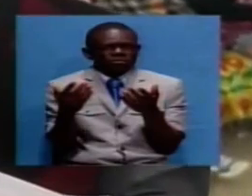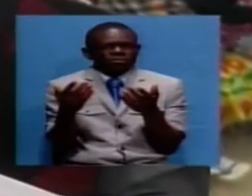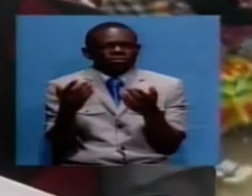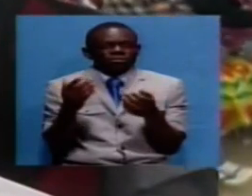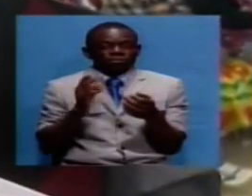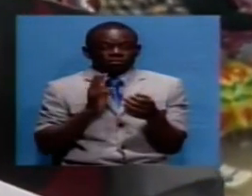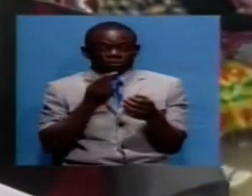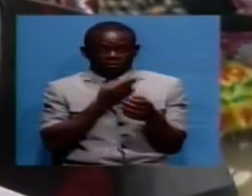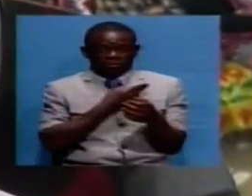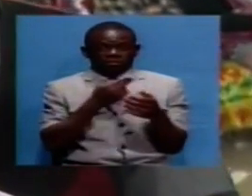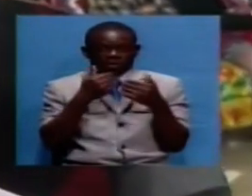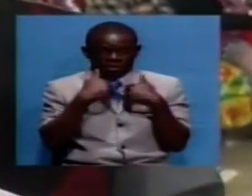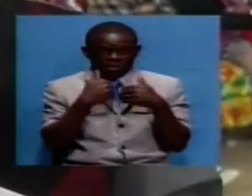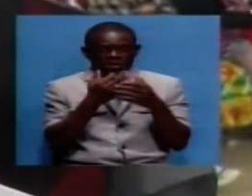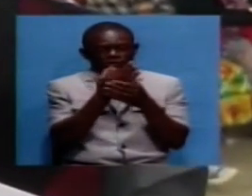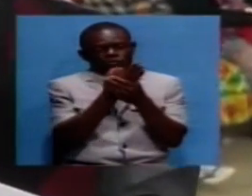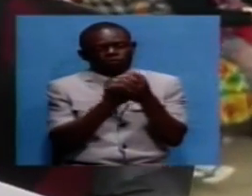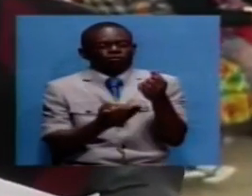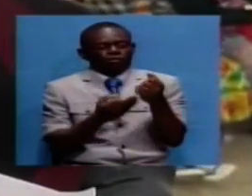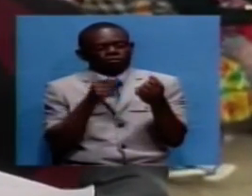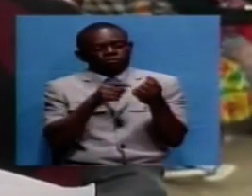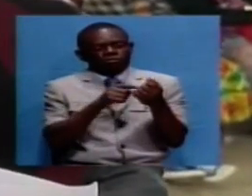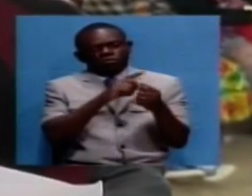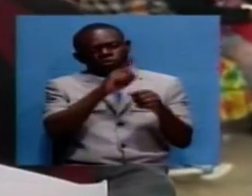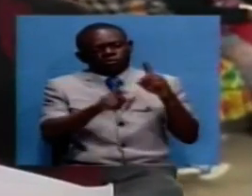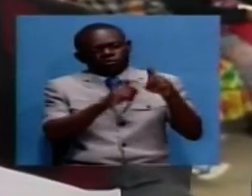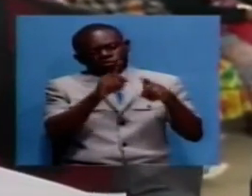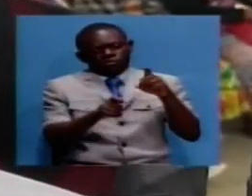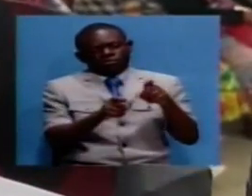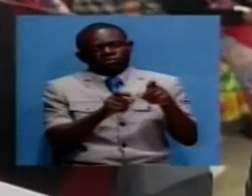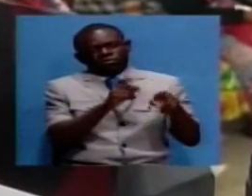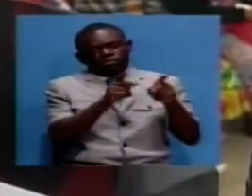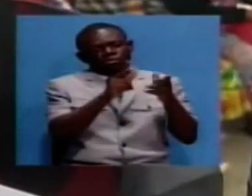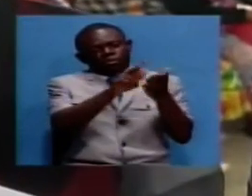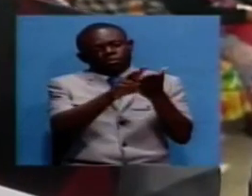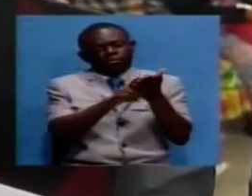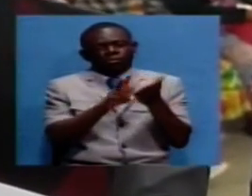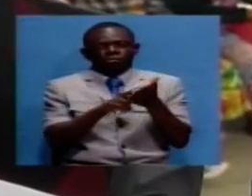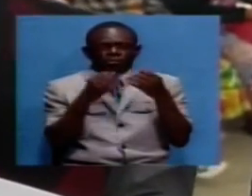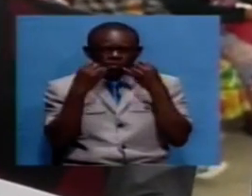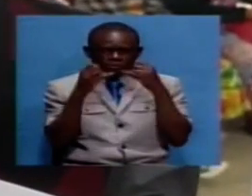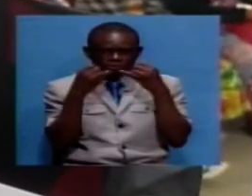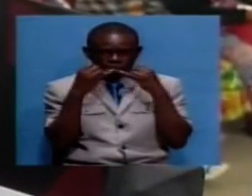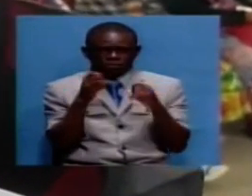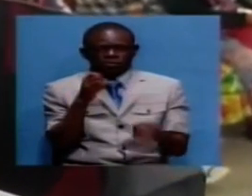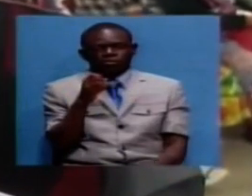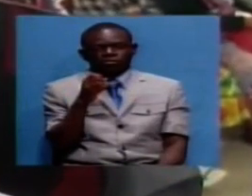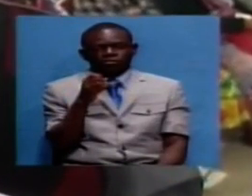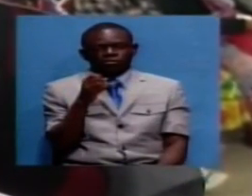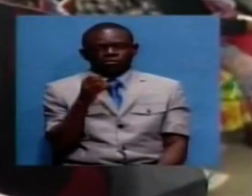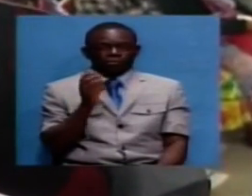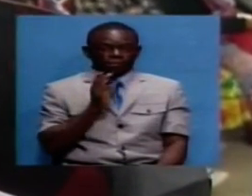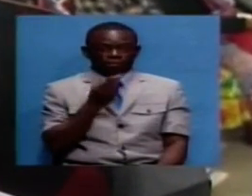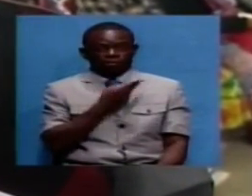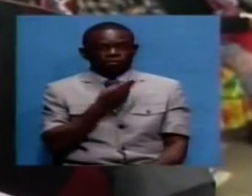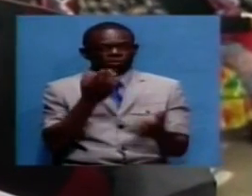to capture that information so that we get to understand the quantities that have been lost and the